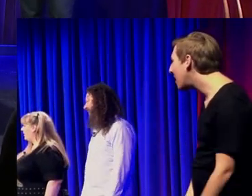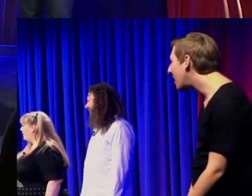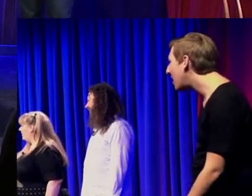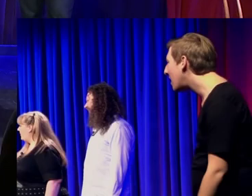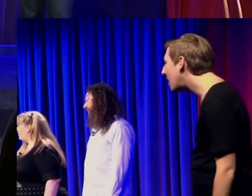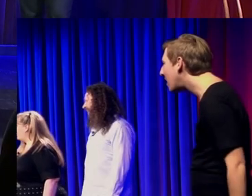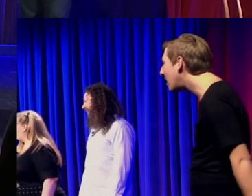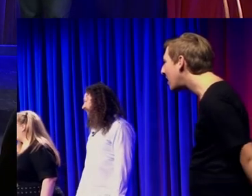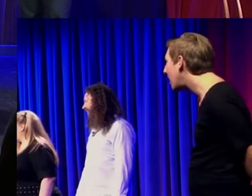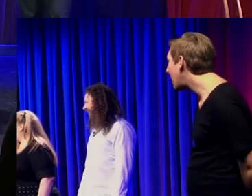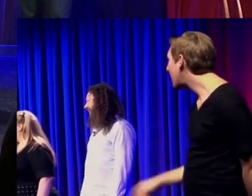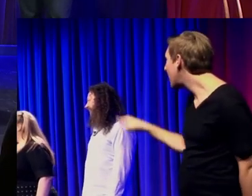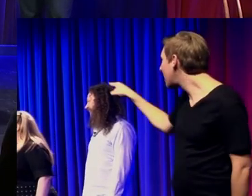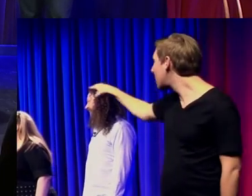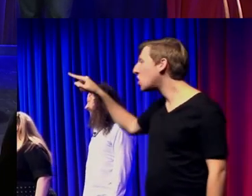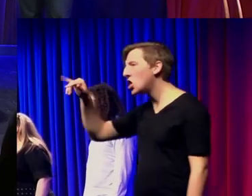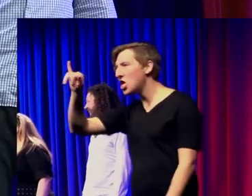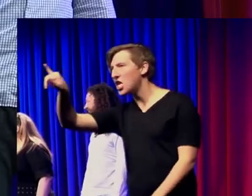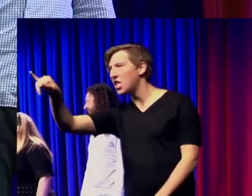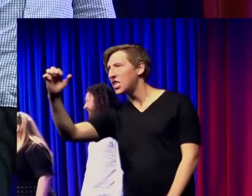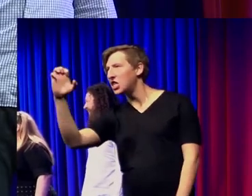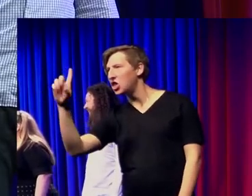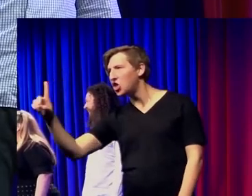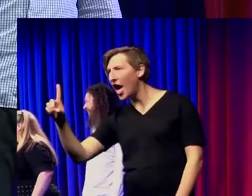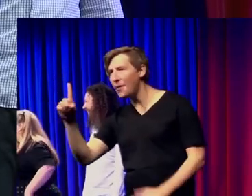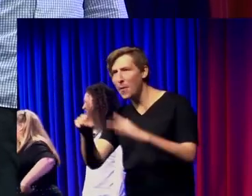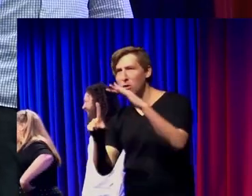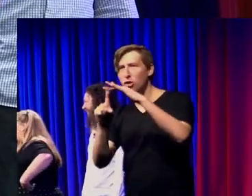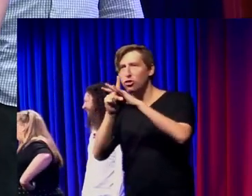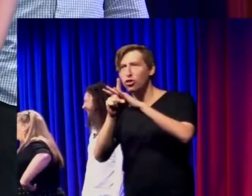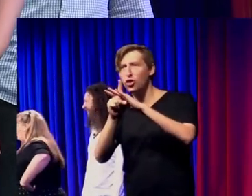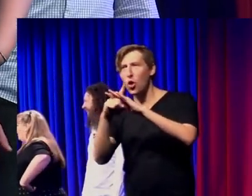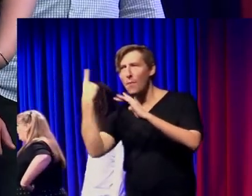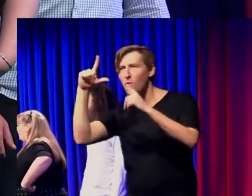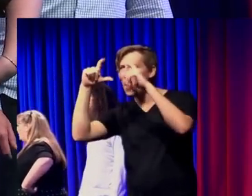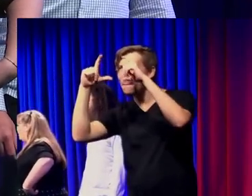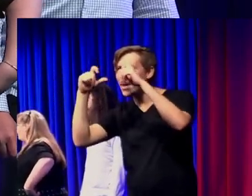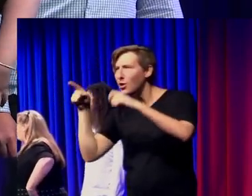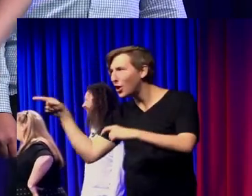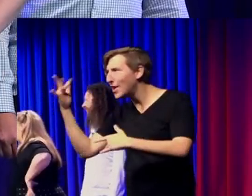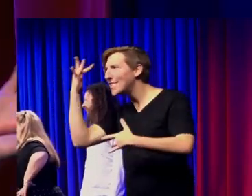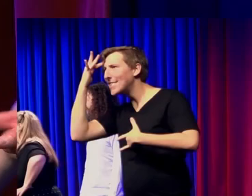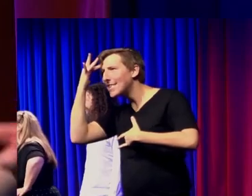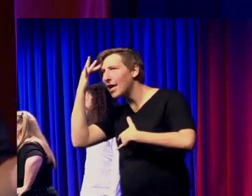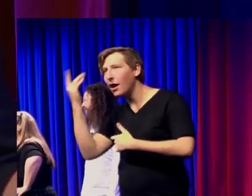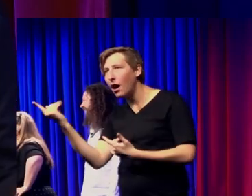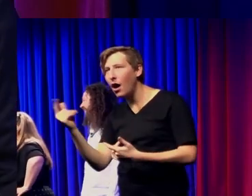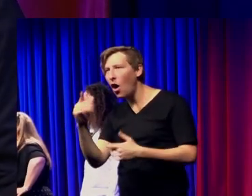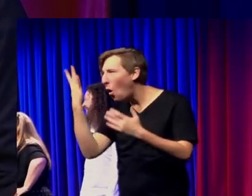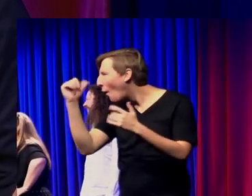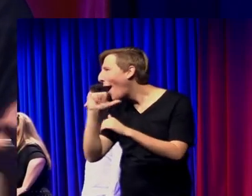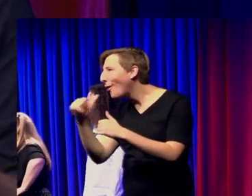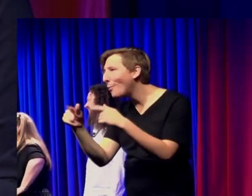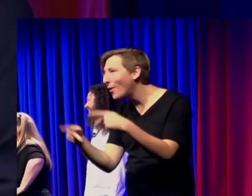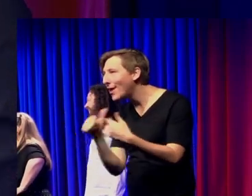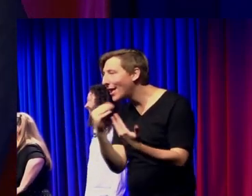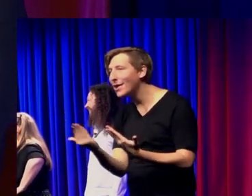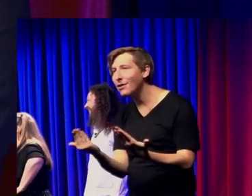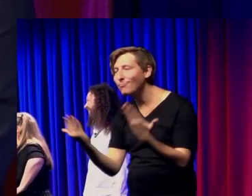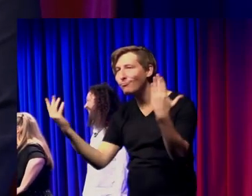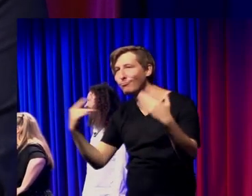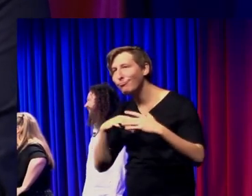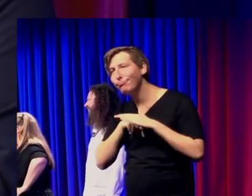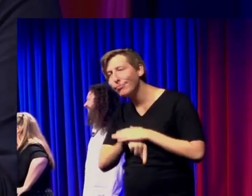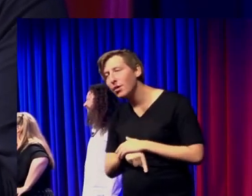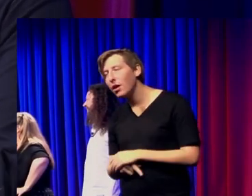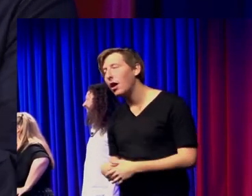photo shoot when he was sick. Thank you. Right. Boom. Yeah, I'm just saying. But we decided that we would have a very special